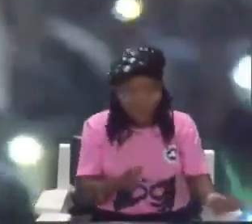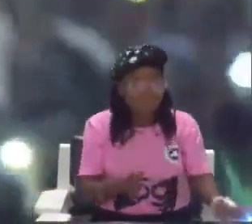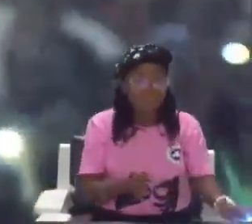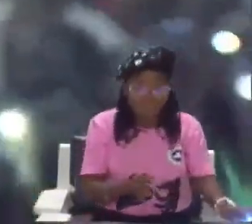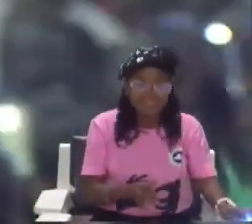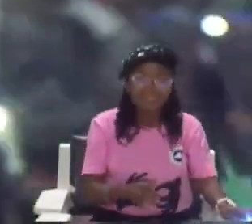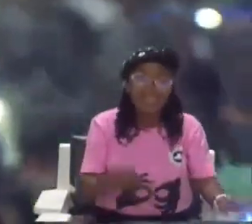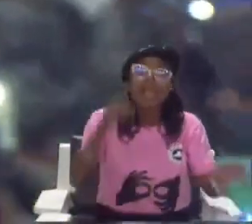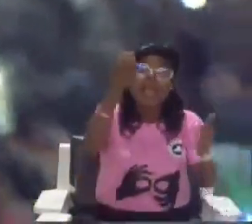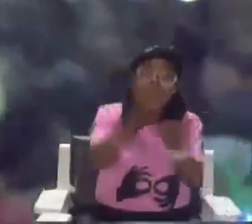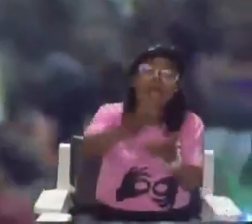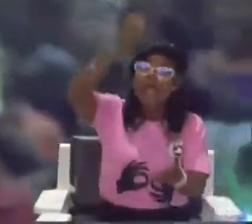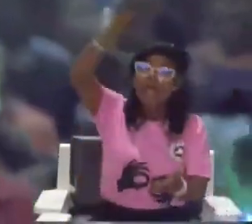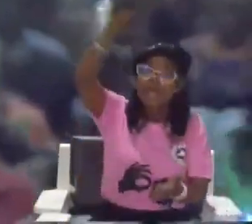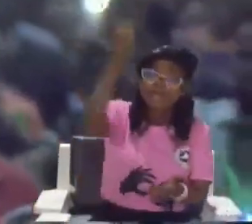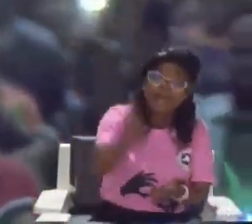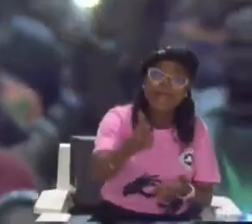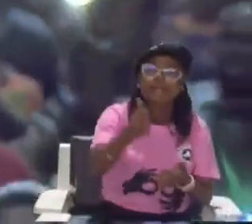Amen.